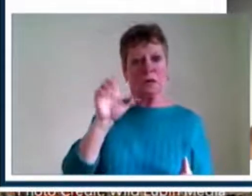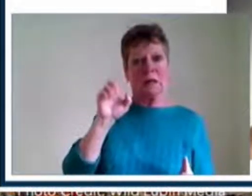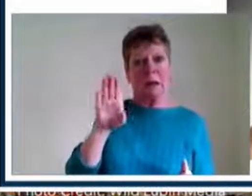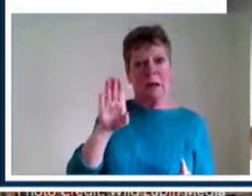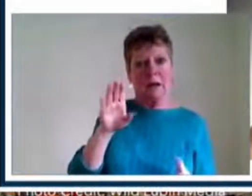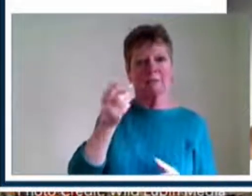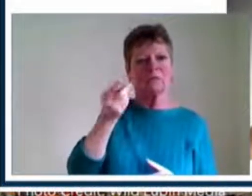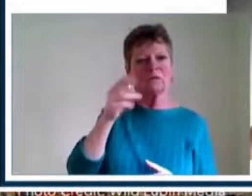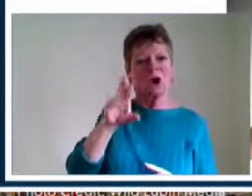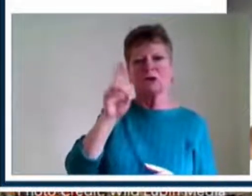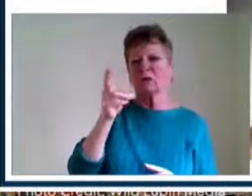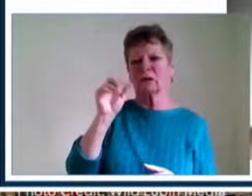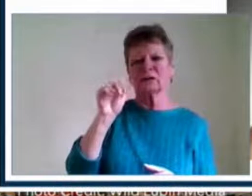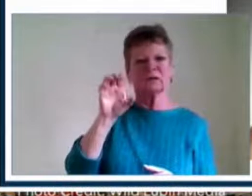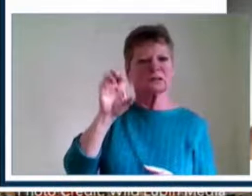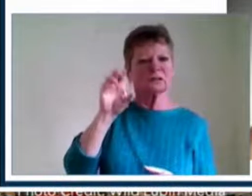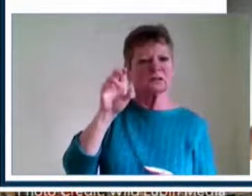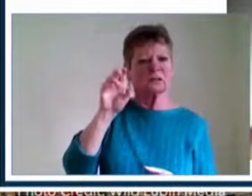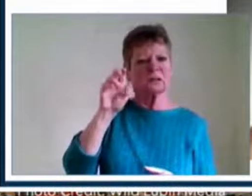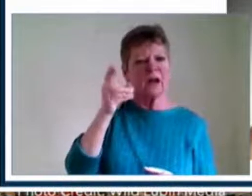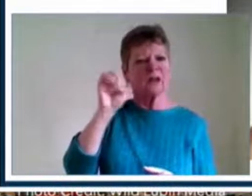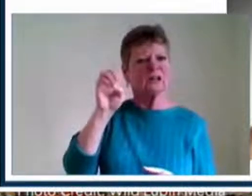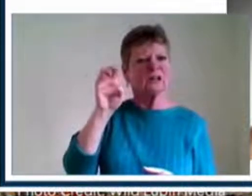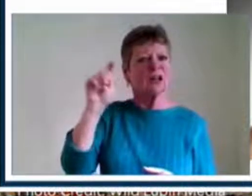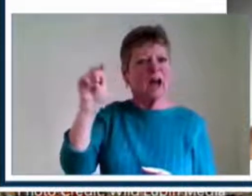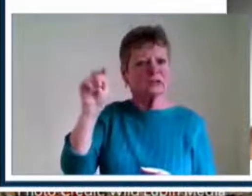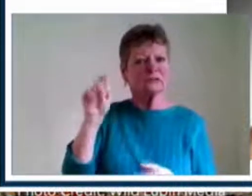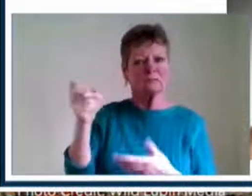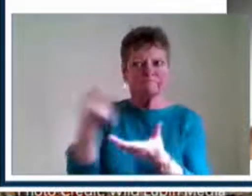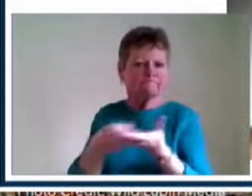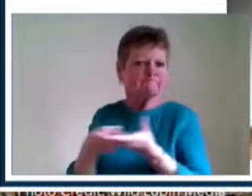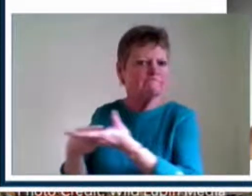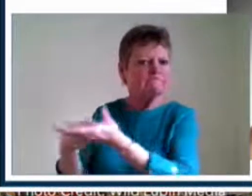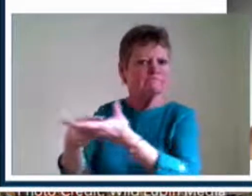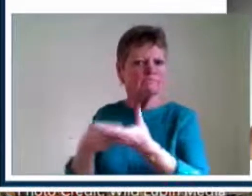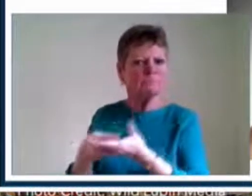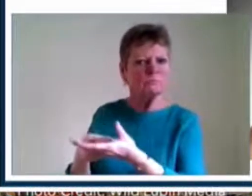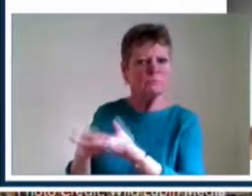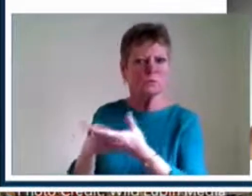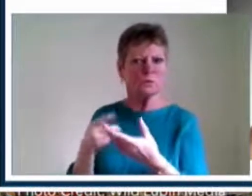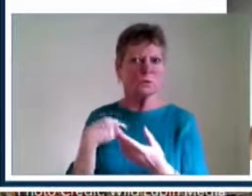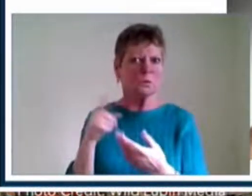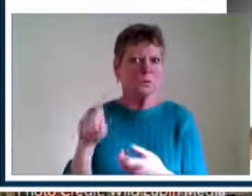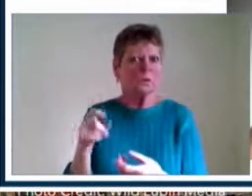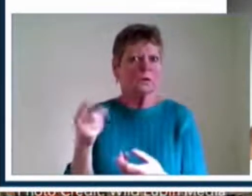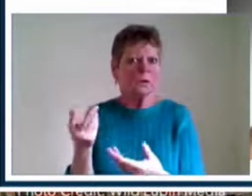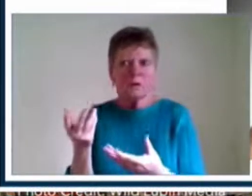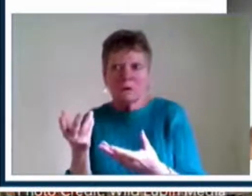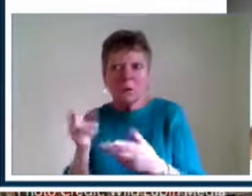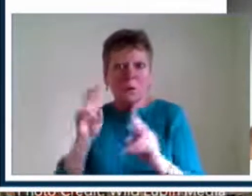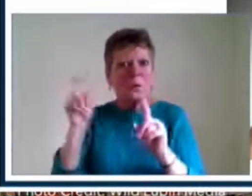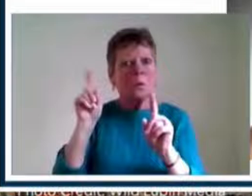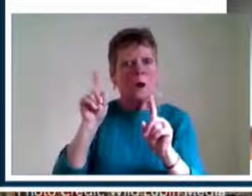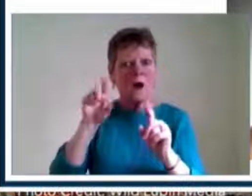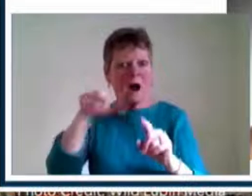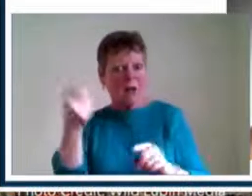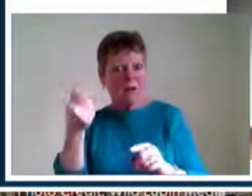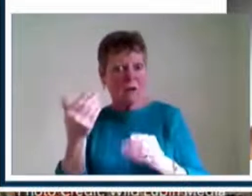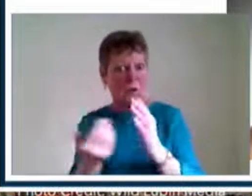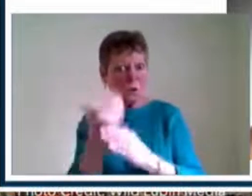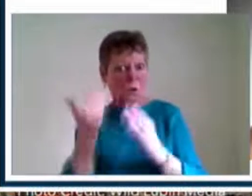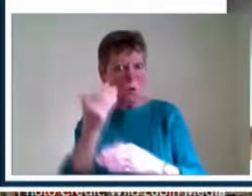and others at that table. So they would be having discussions about what we need to put into place to be looking for this